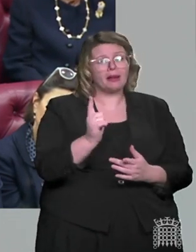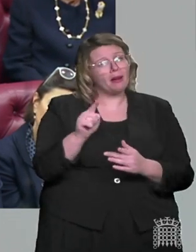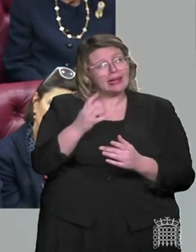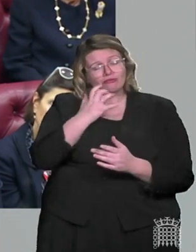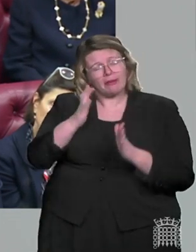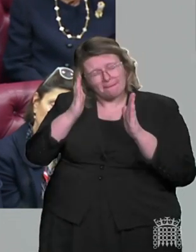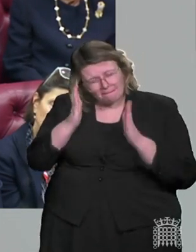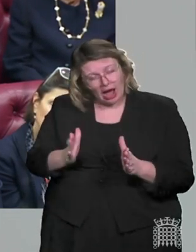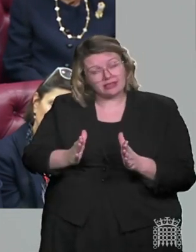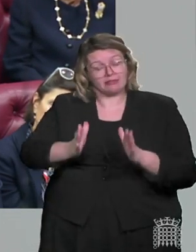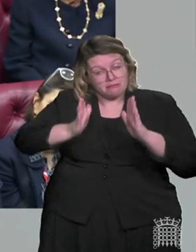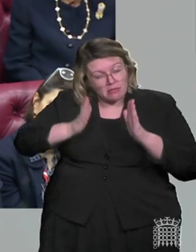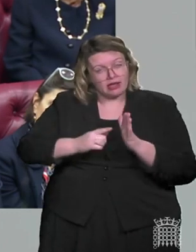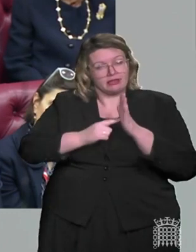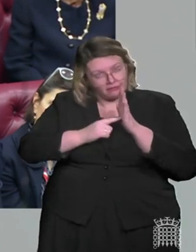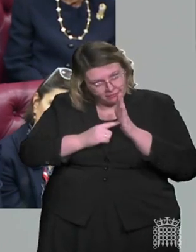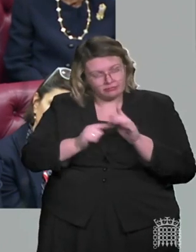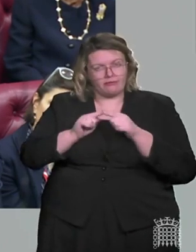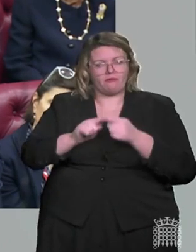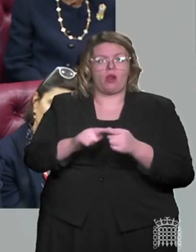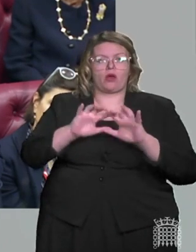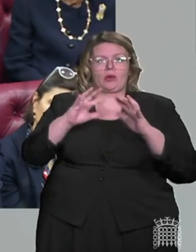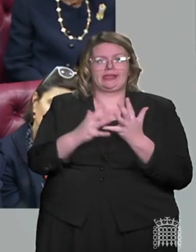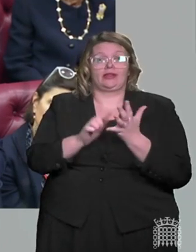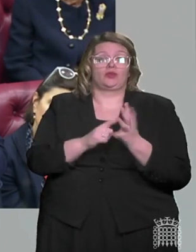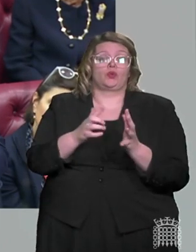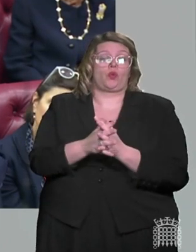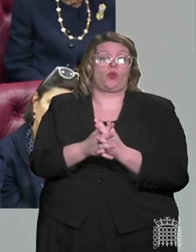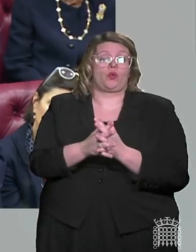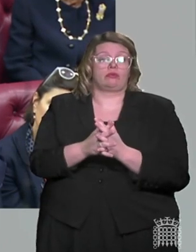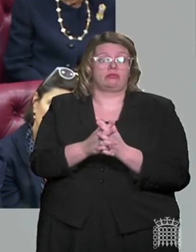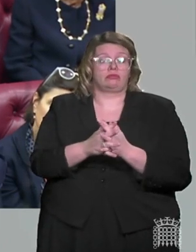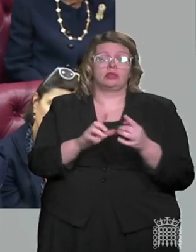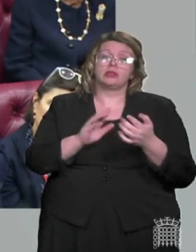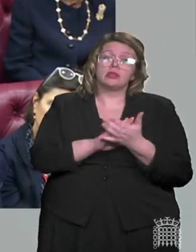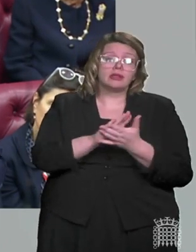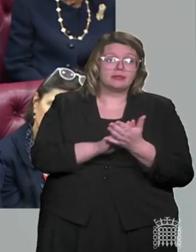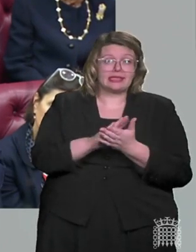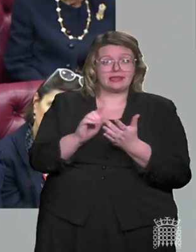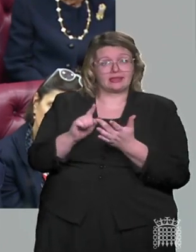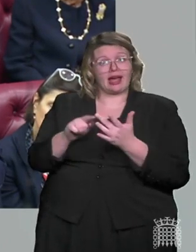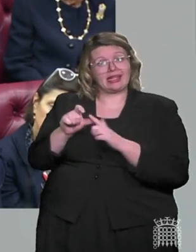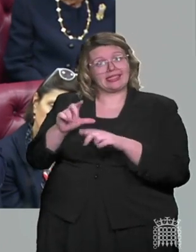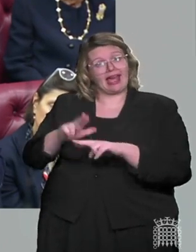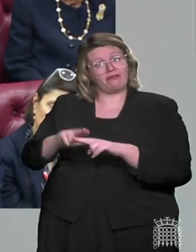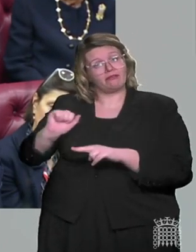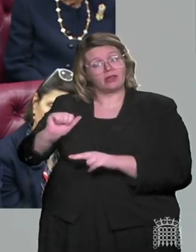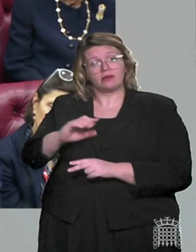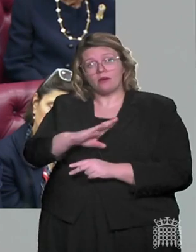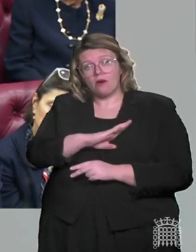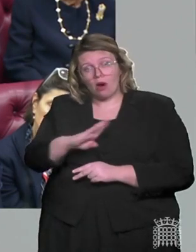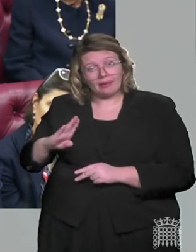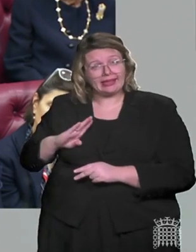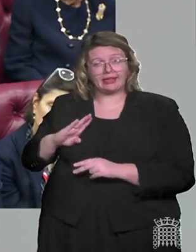international humanitarian law. And let's be clear, that involves not only what the IDF do in terms of the way they prosecute their